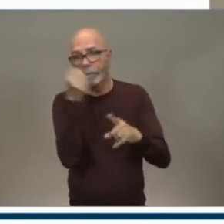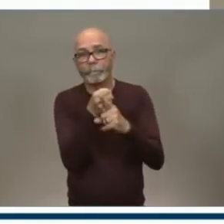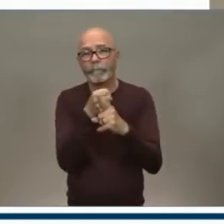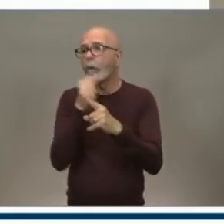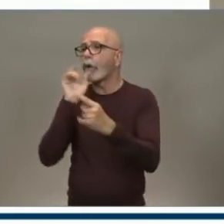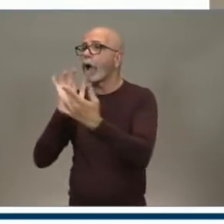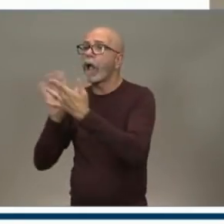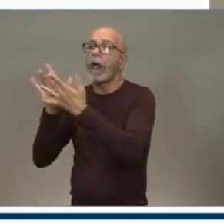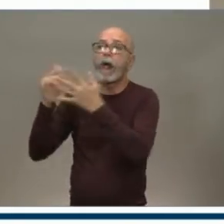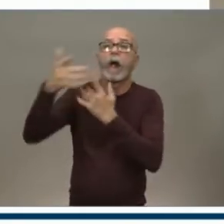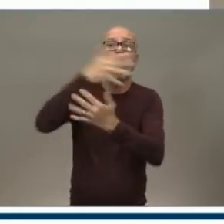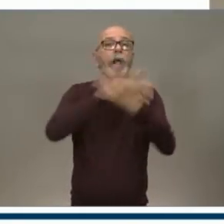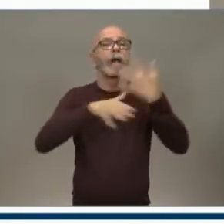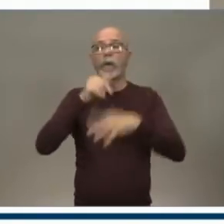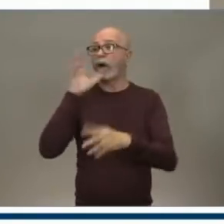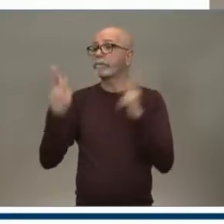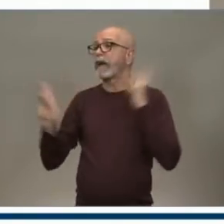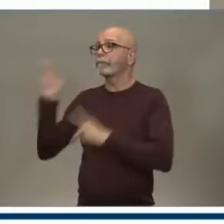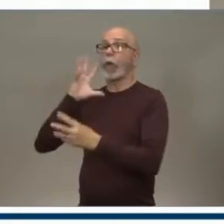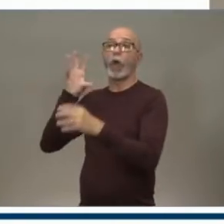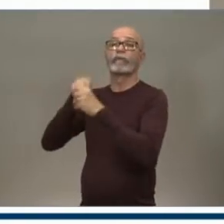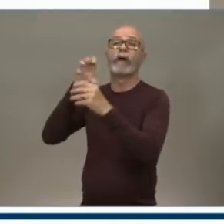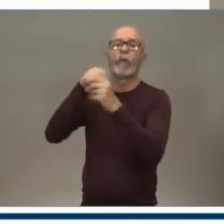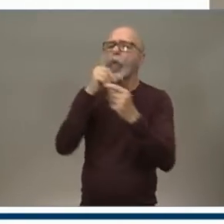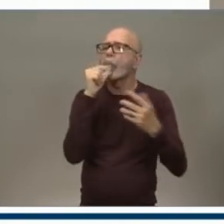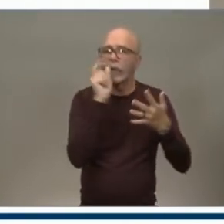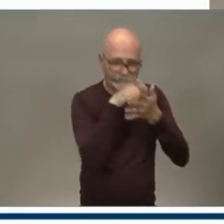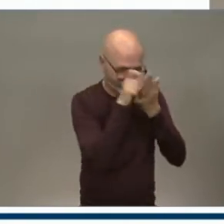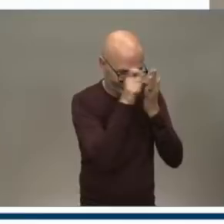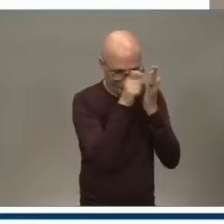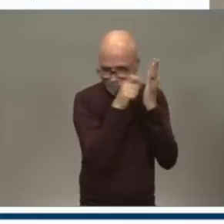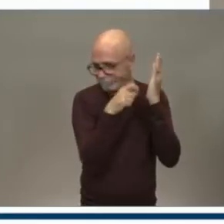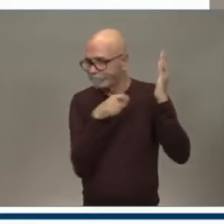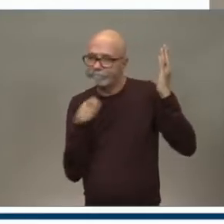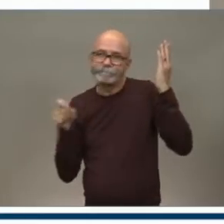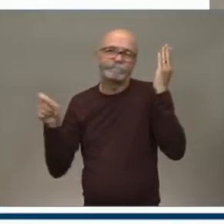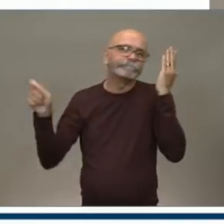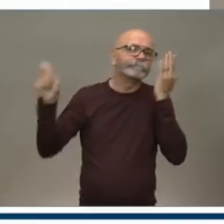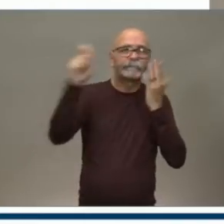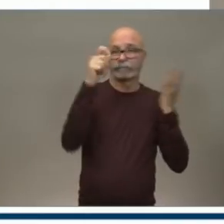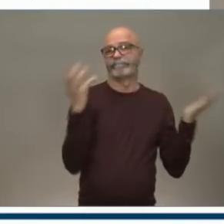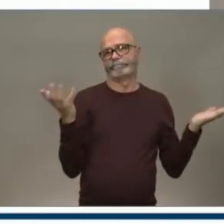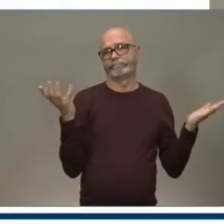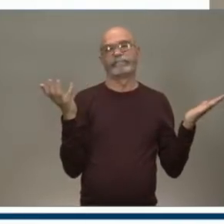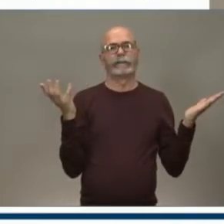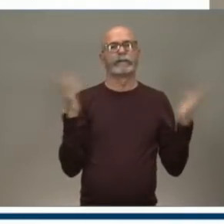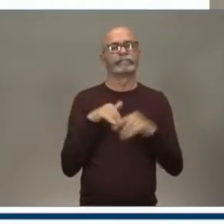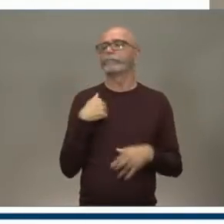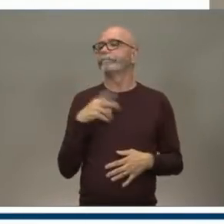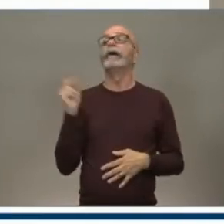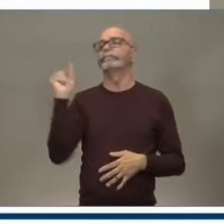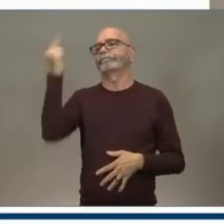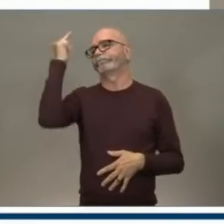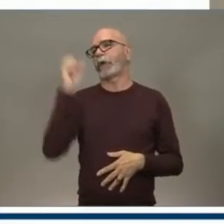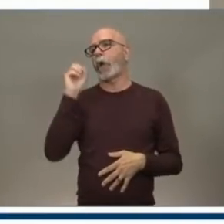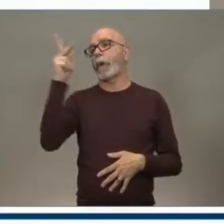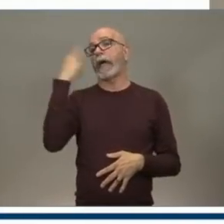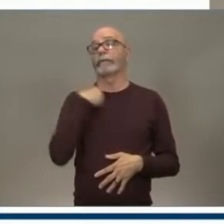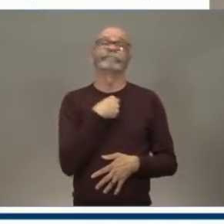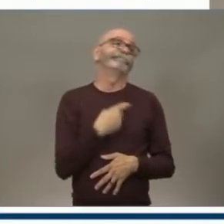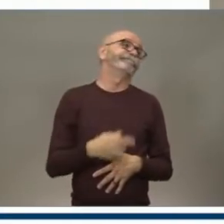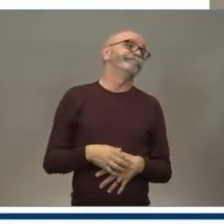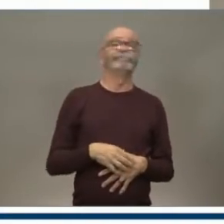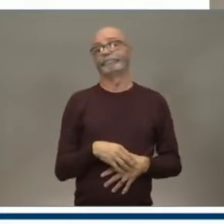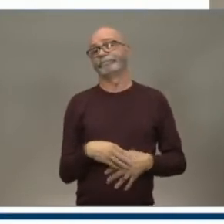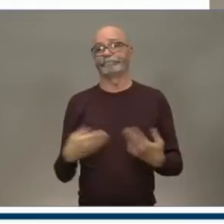involved. There's a number of factors that you can't lay out ahead of time. We have a plan of how we might adjust the education model that